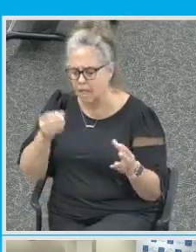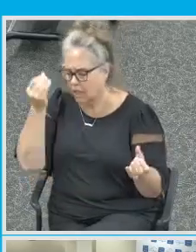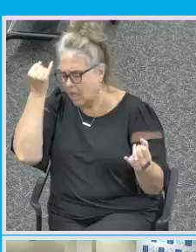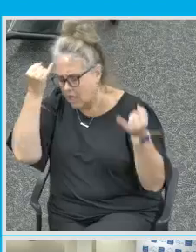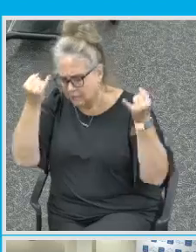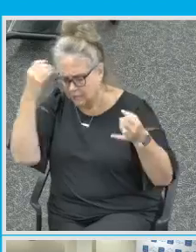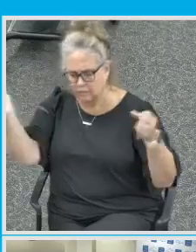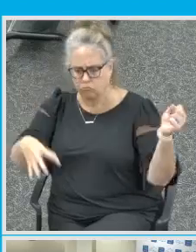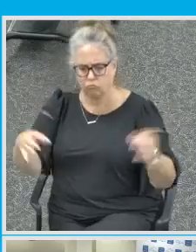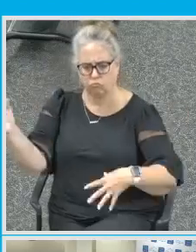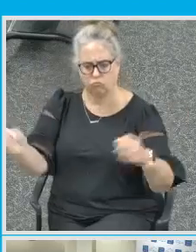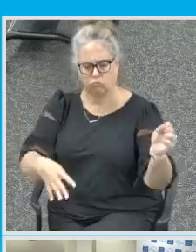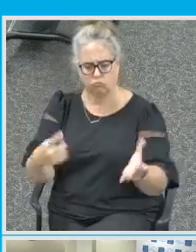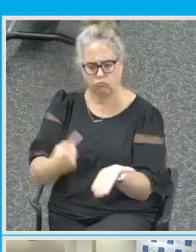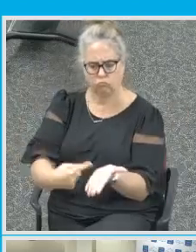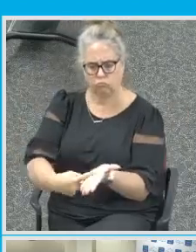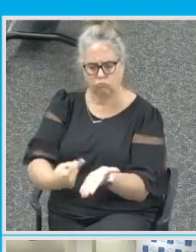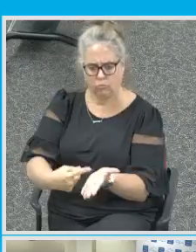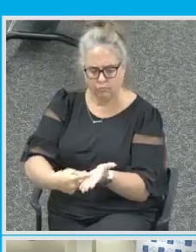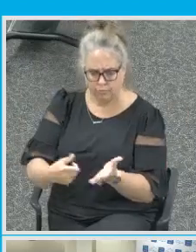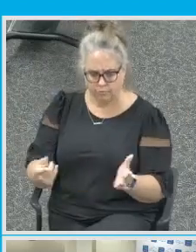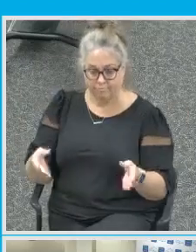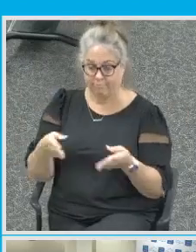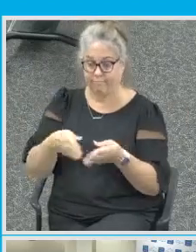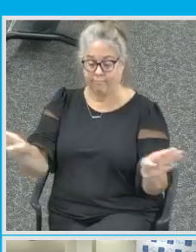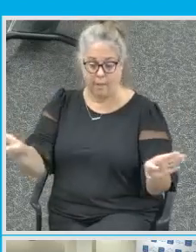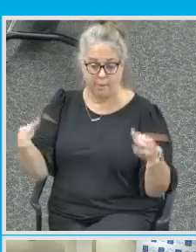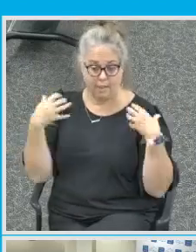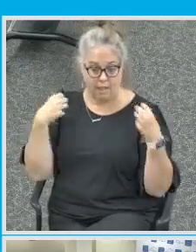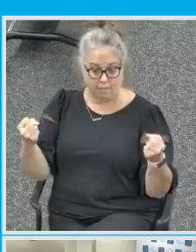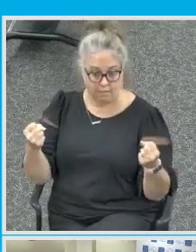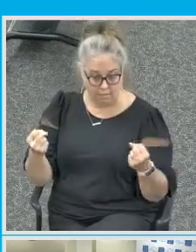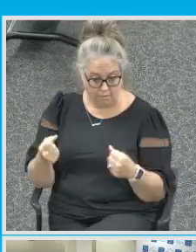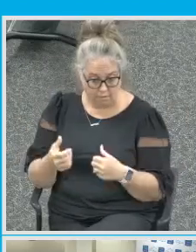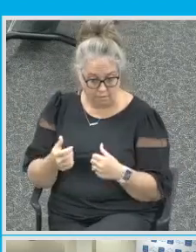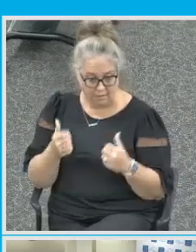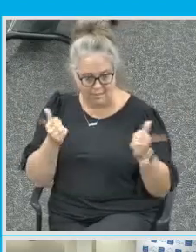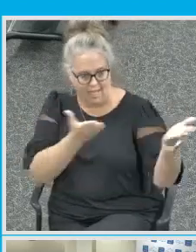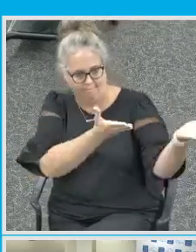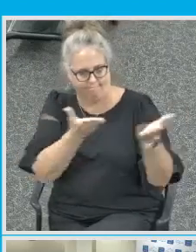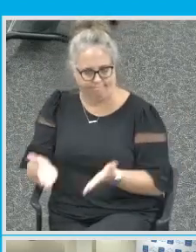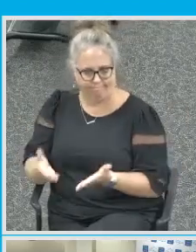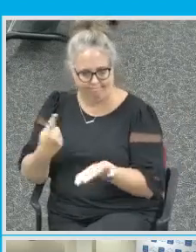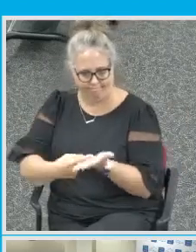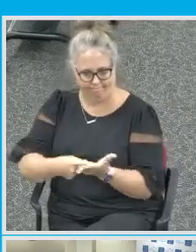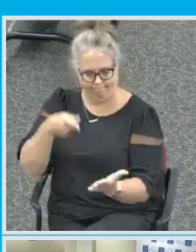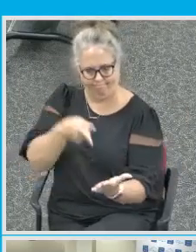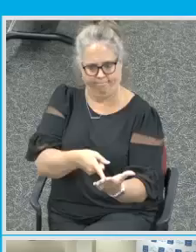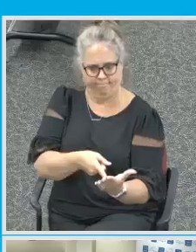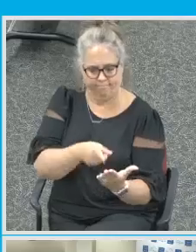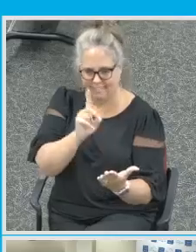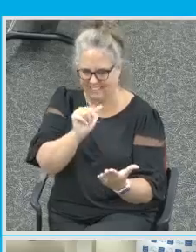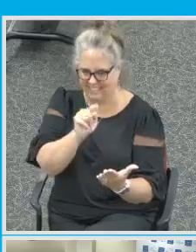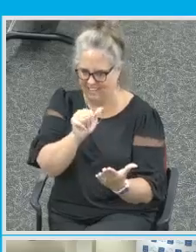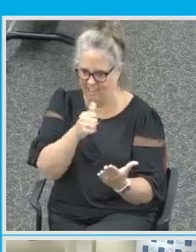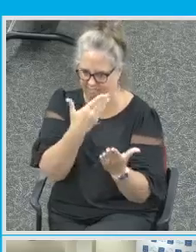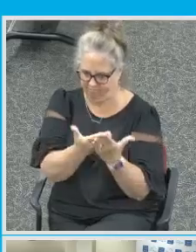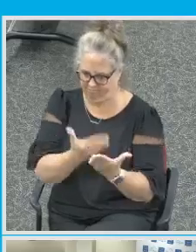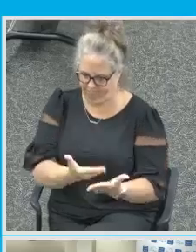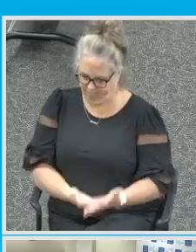public health and other authorities can bring data to the table, I think it helps to focus the conversation. So I just wanted